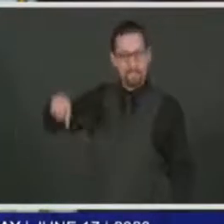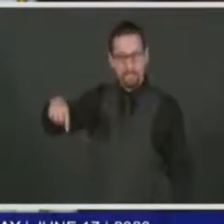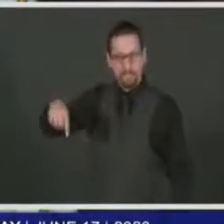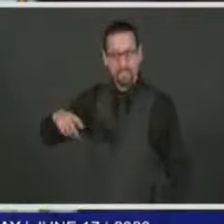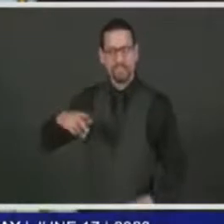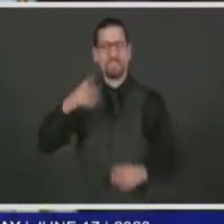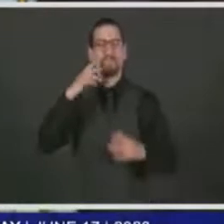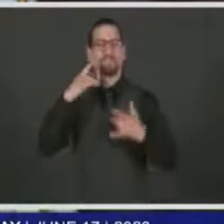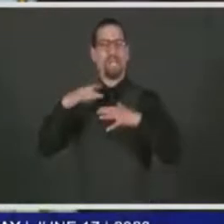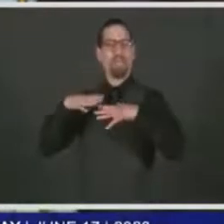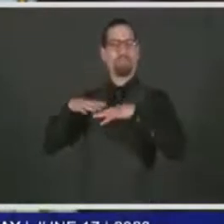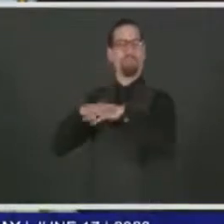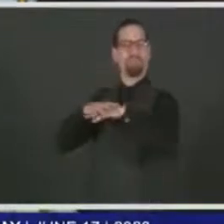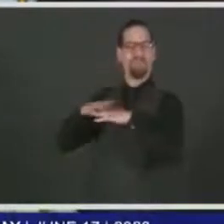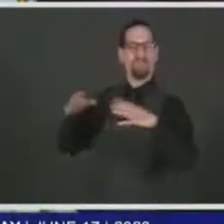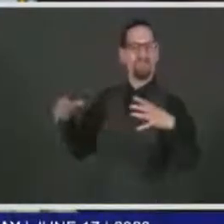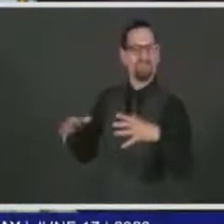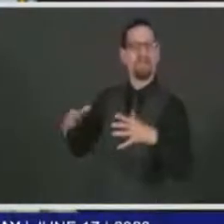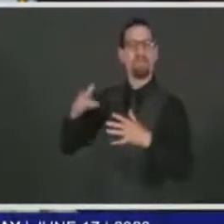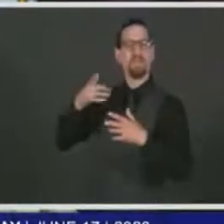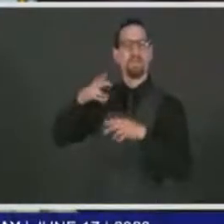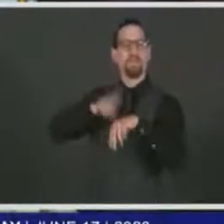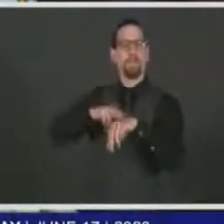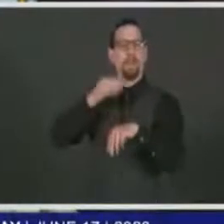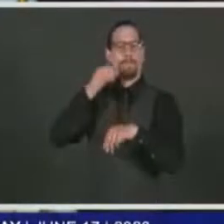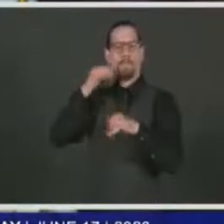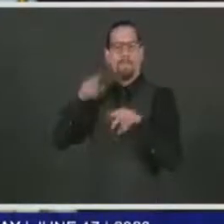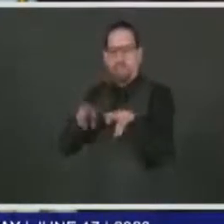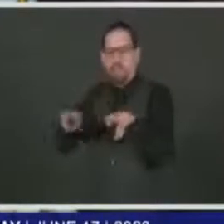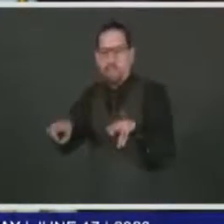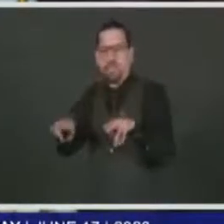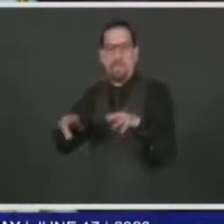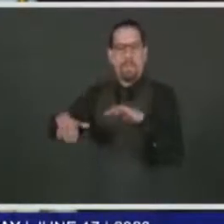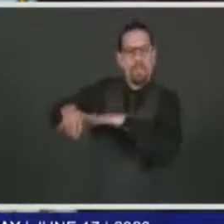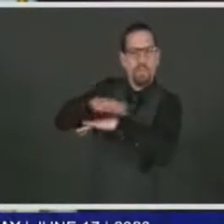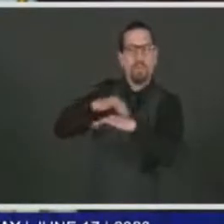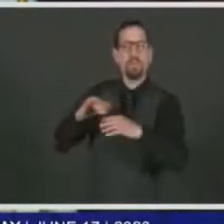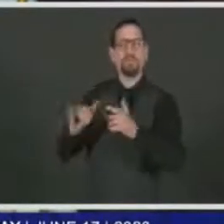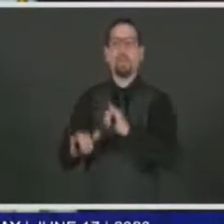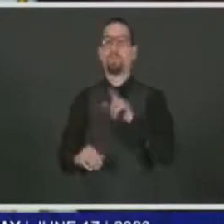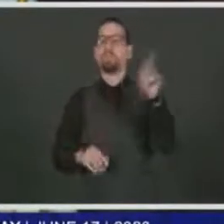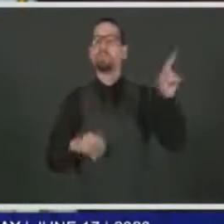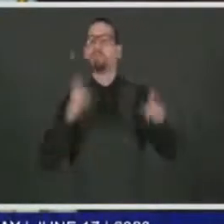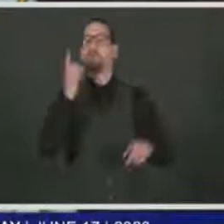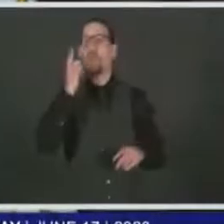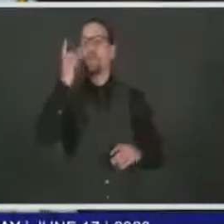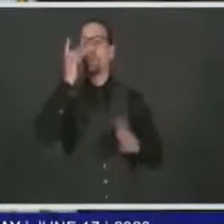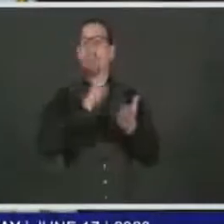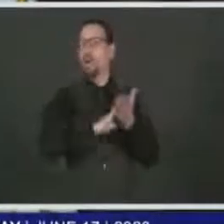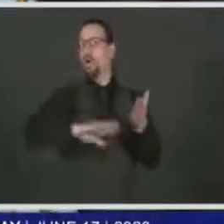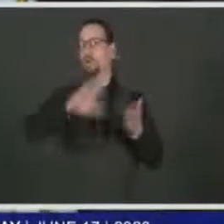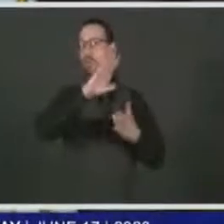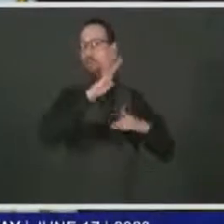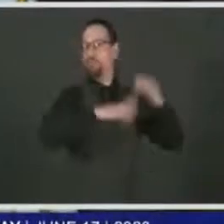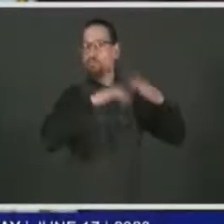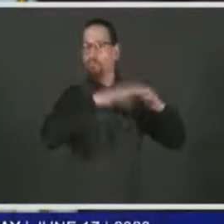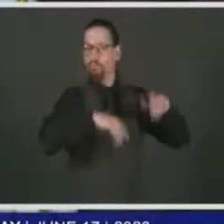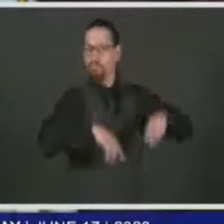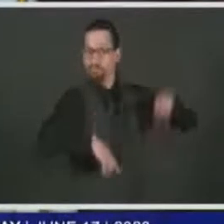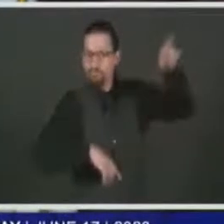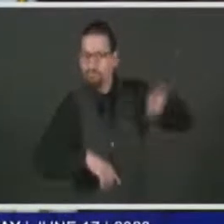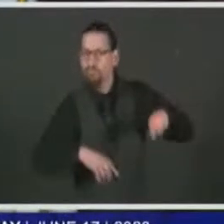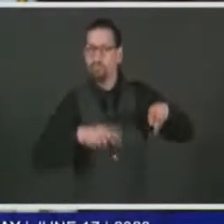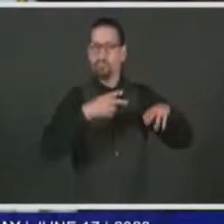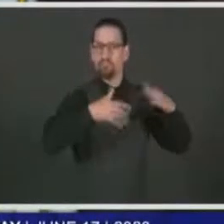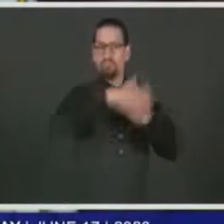the students come back, dormitories. These are the areas that we have to keep our eye on. In addition to the fact that we've